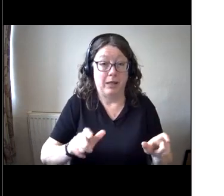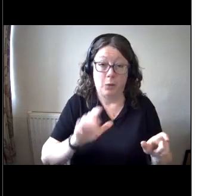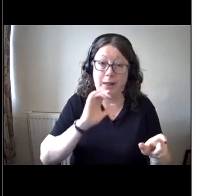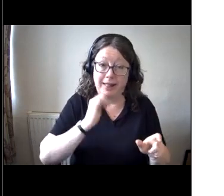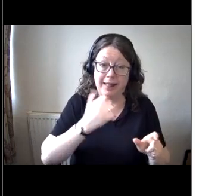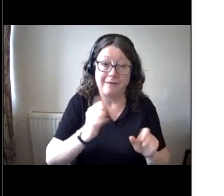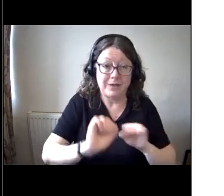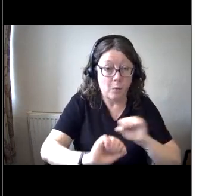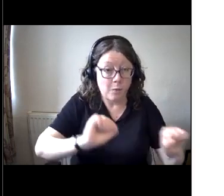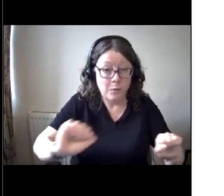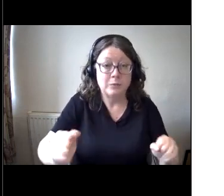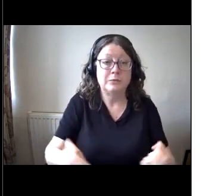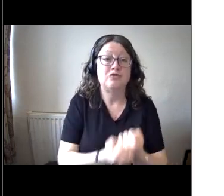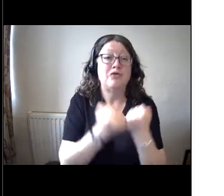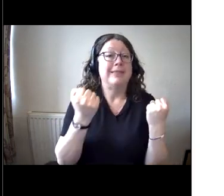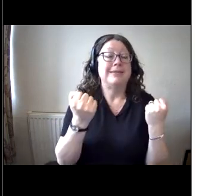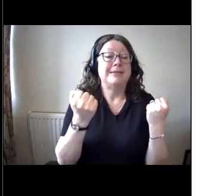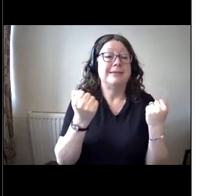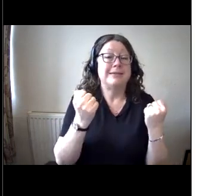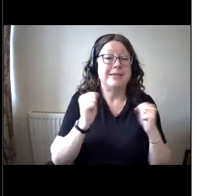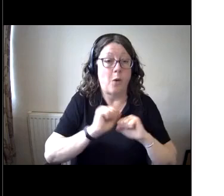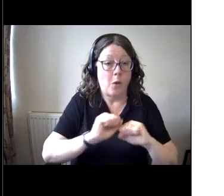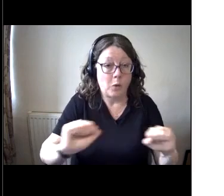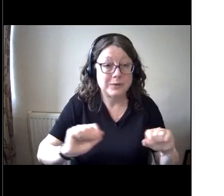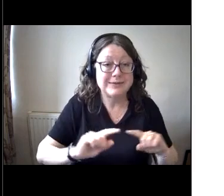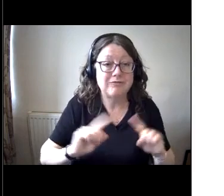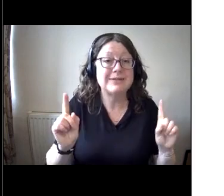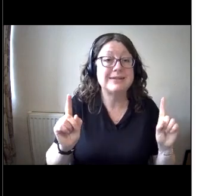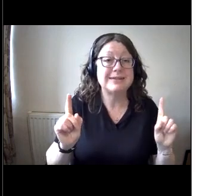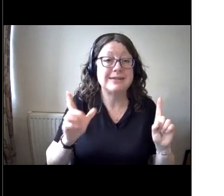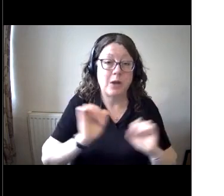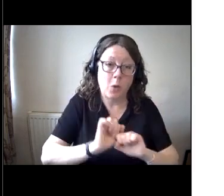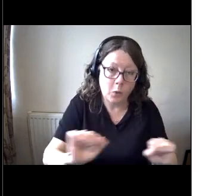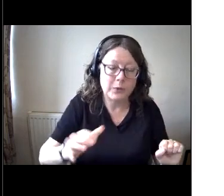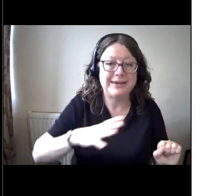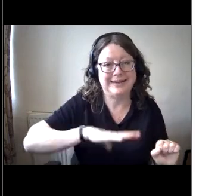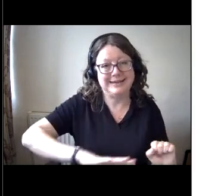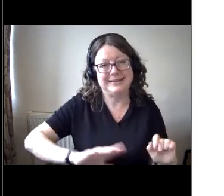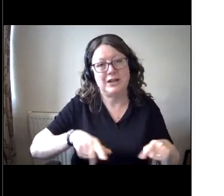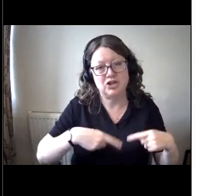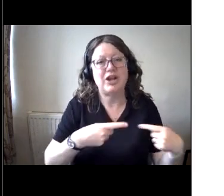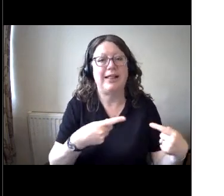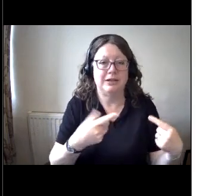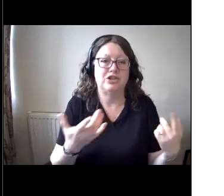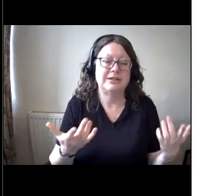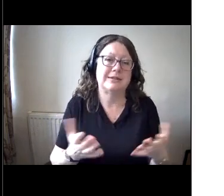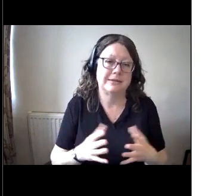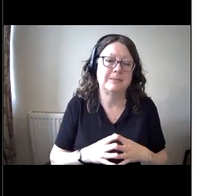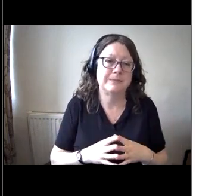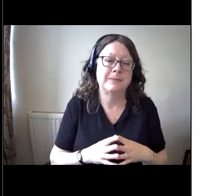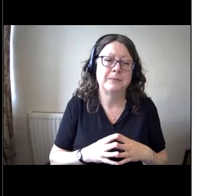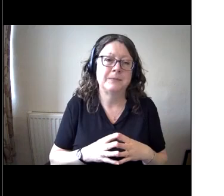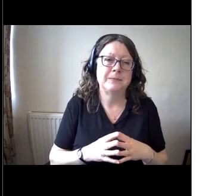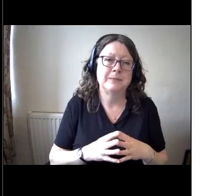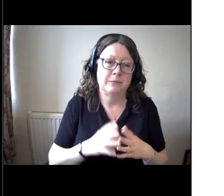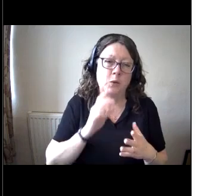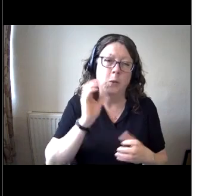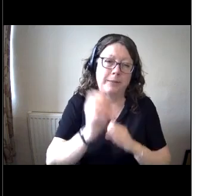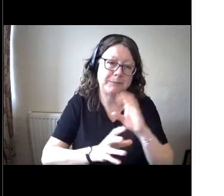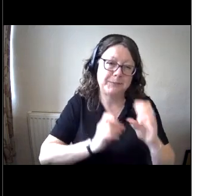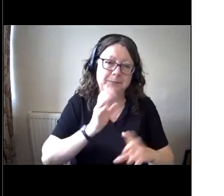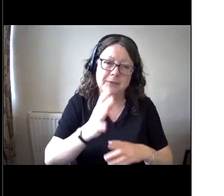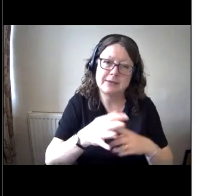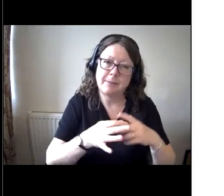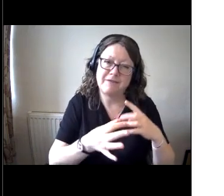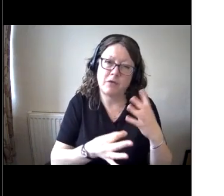unique traits, differences, needs and challenges, and so we're going to talk about some of those as we go through the